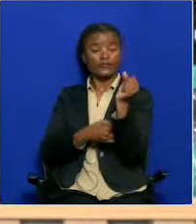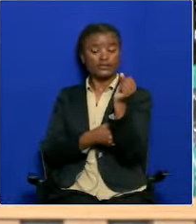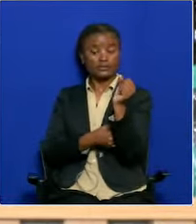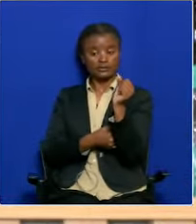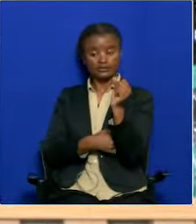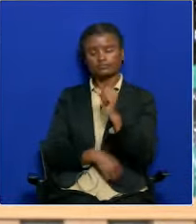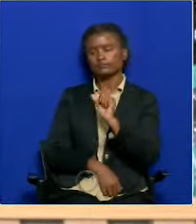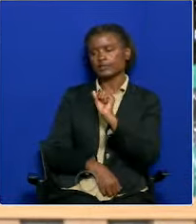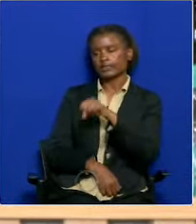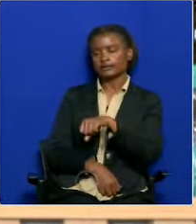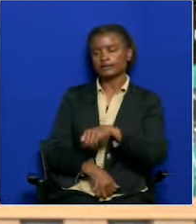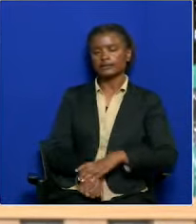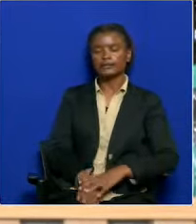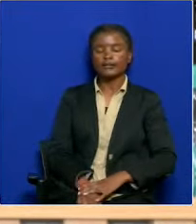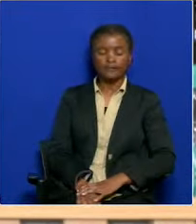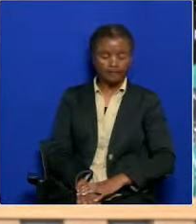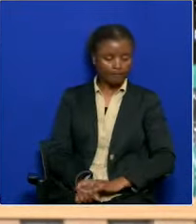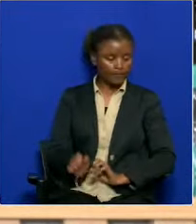Okay.